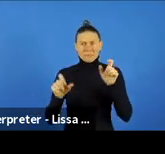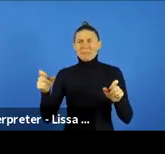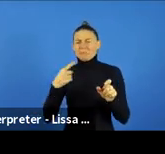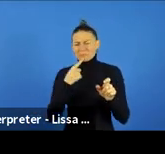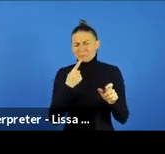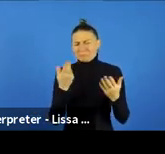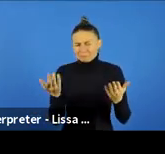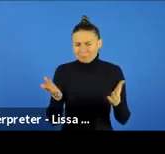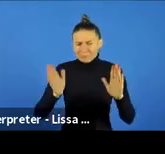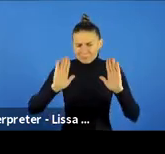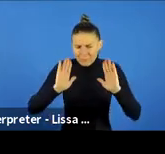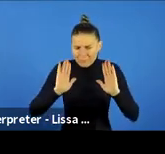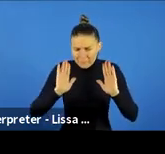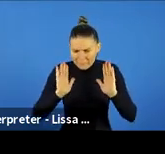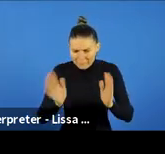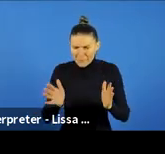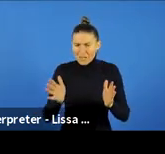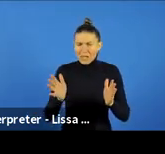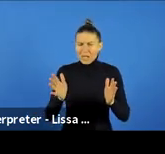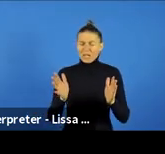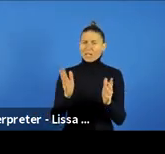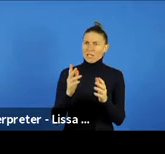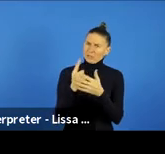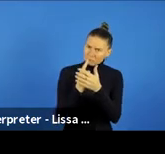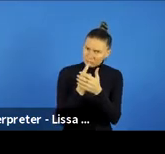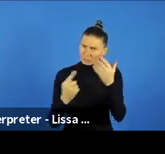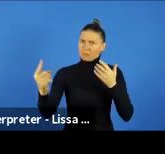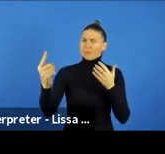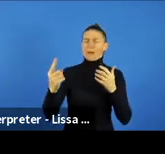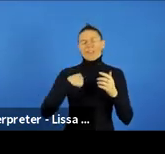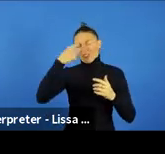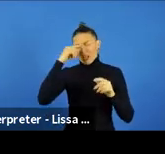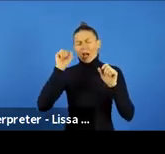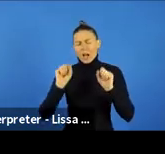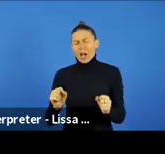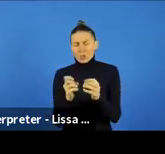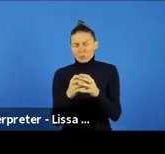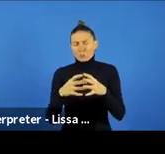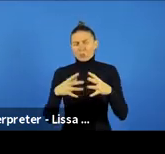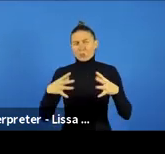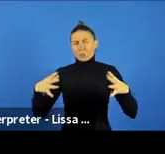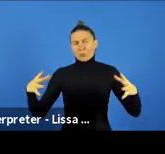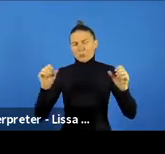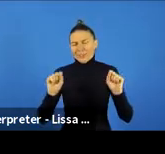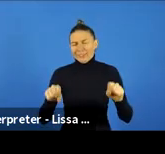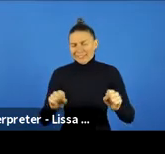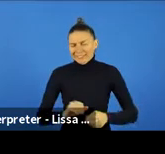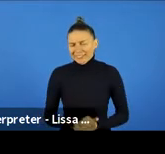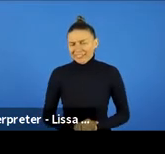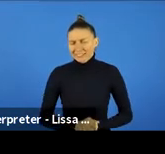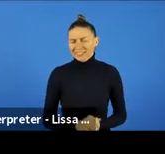autosufficient. Yeah, so that's why we really believe we are gonna grow. Next slide, please.